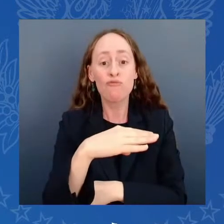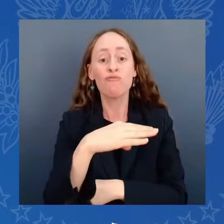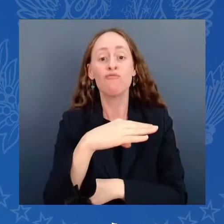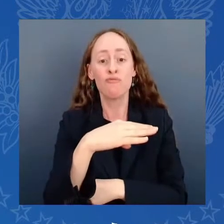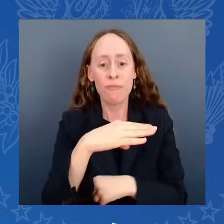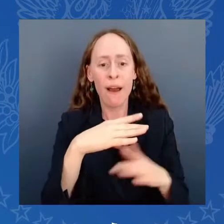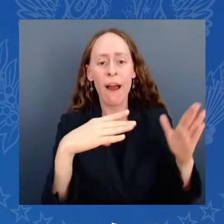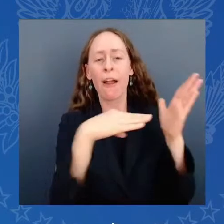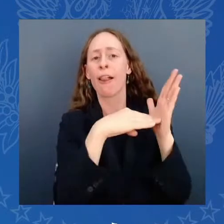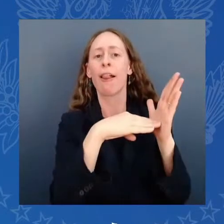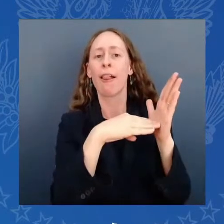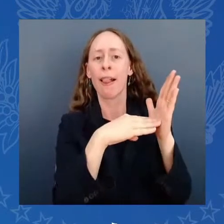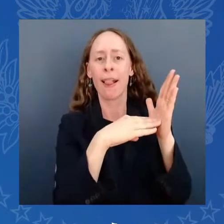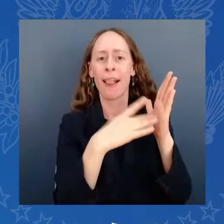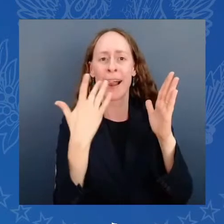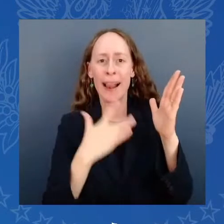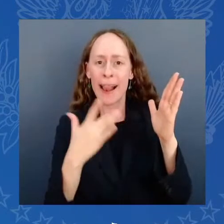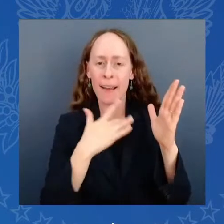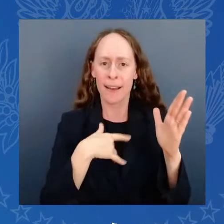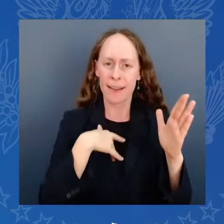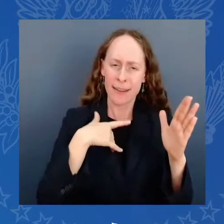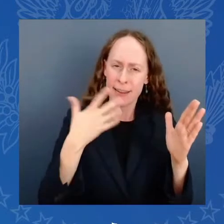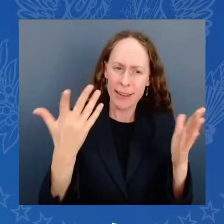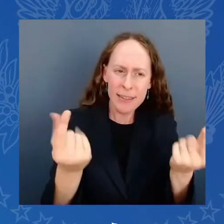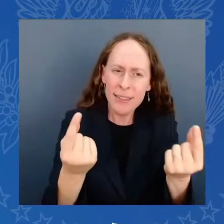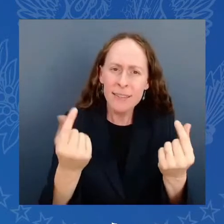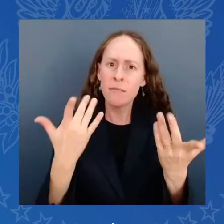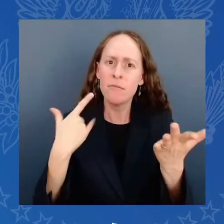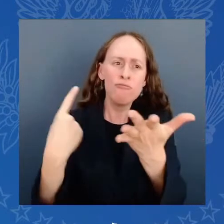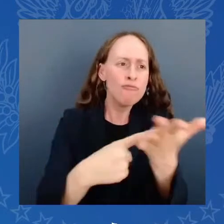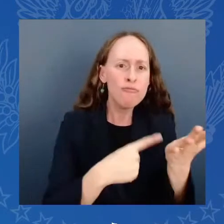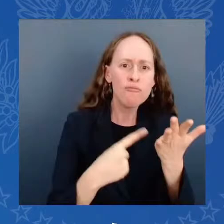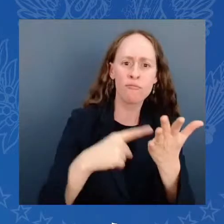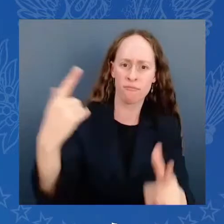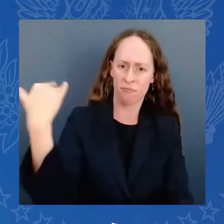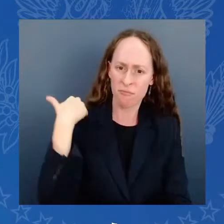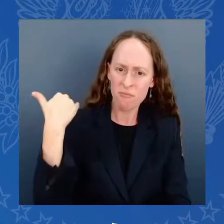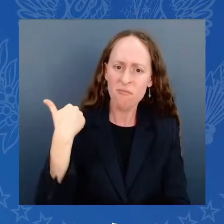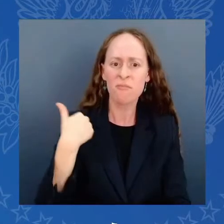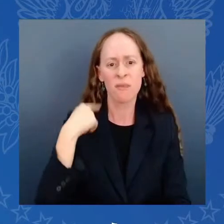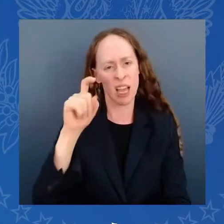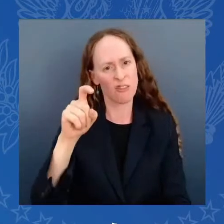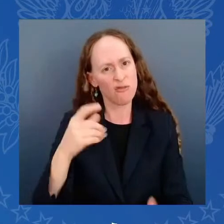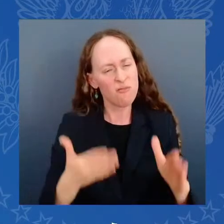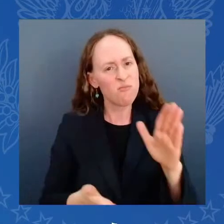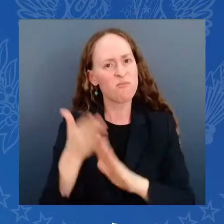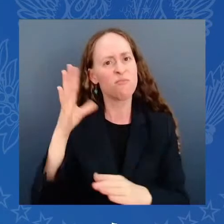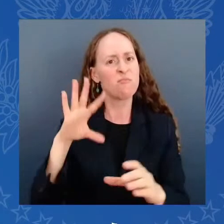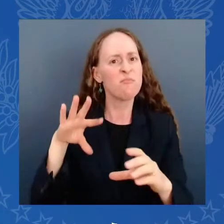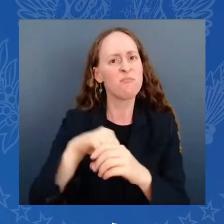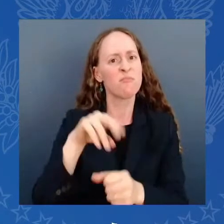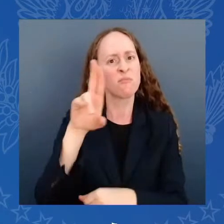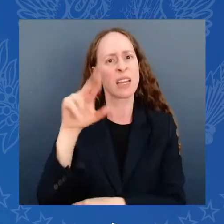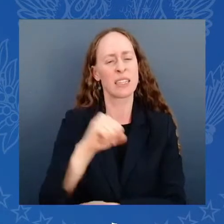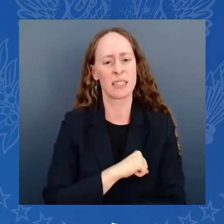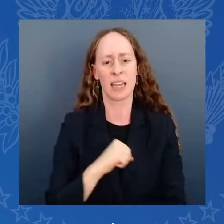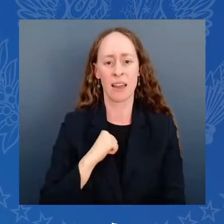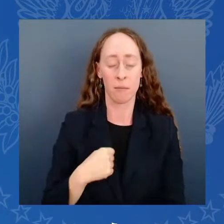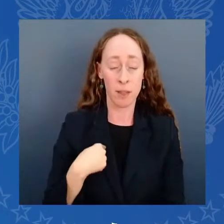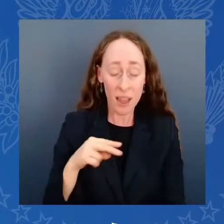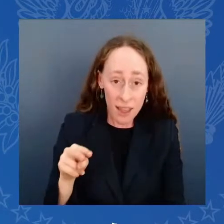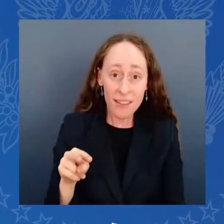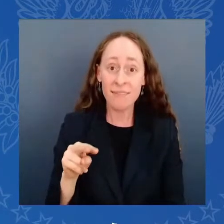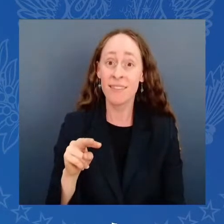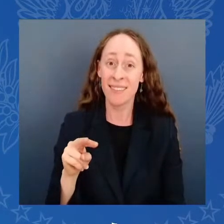"Joe, we were thinking you should run for the United States Senate." I said, gentlemen, are you serious?